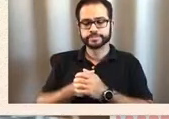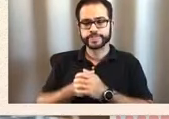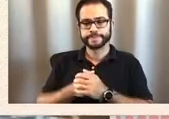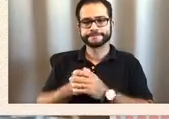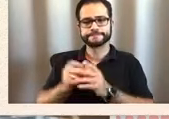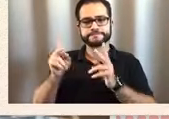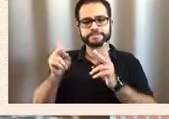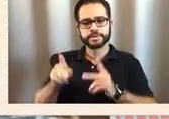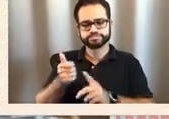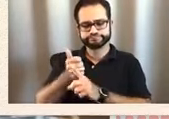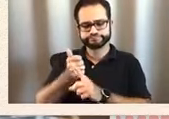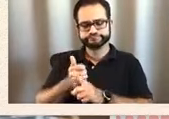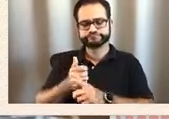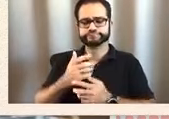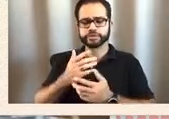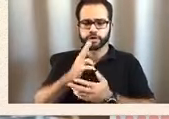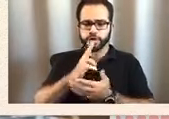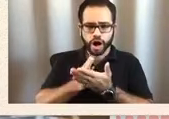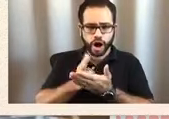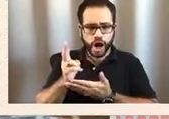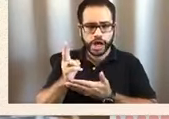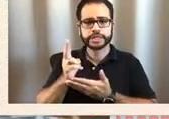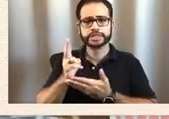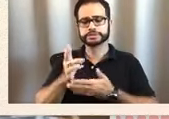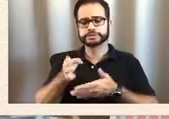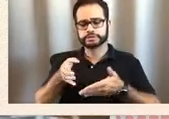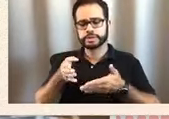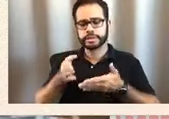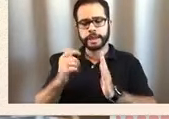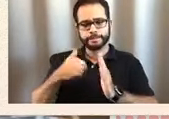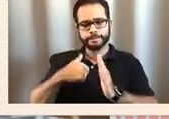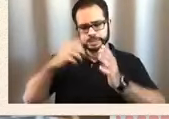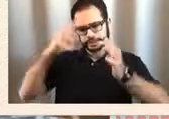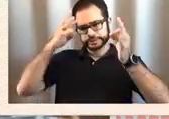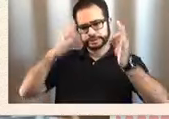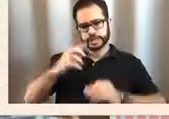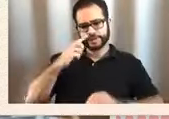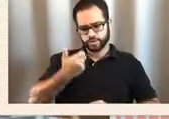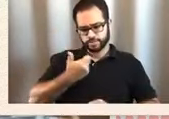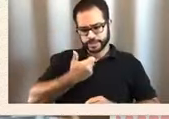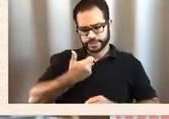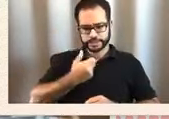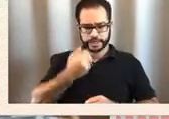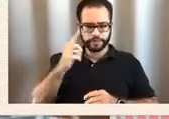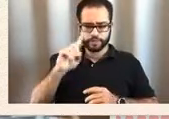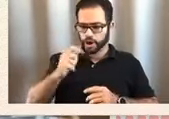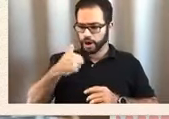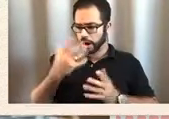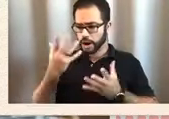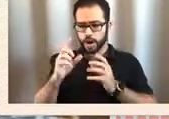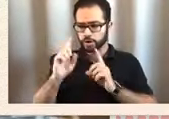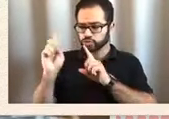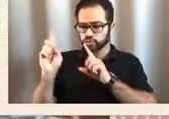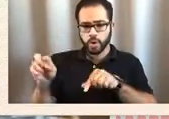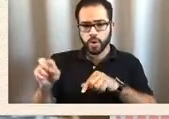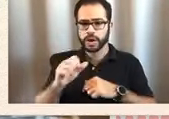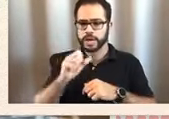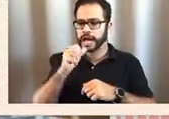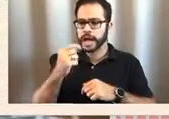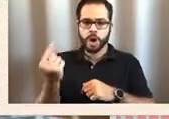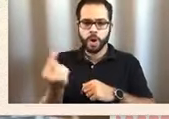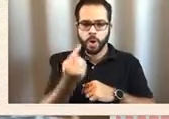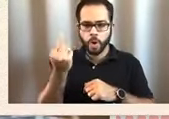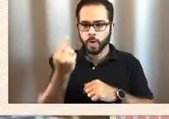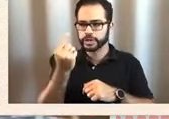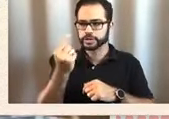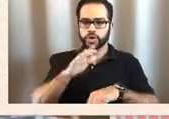honest, will let me make my own decisions where I want to go, not always on their